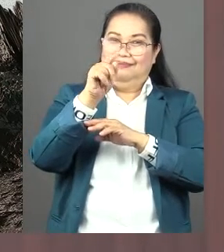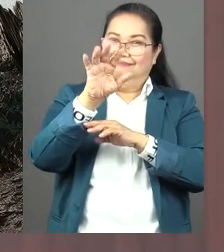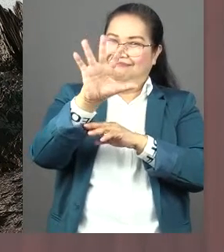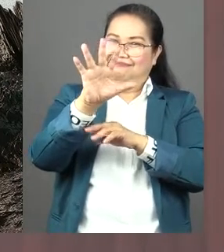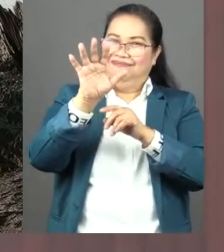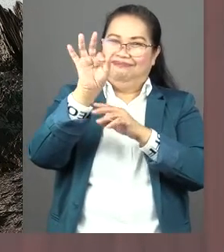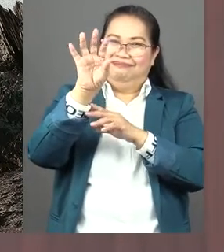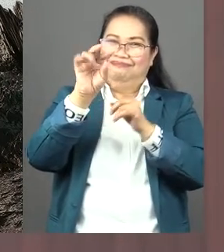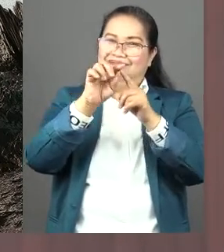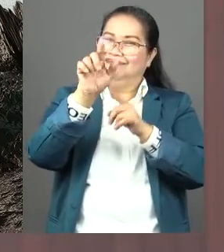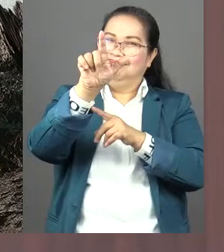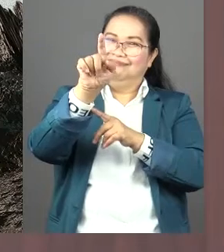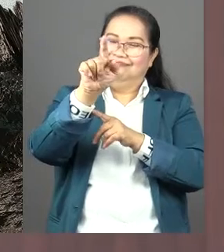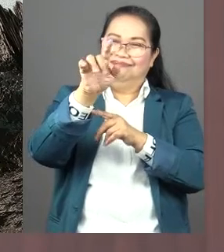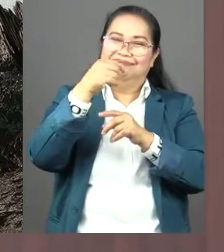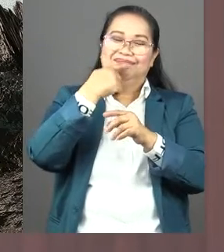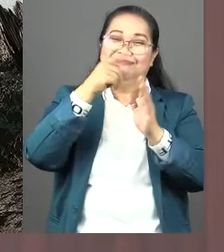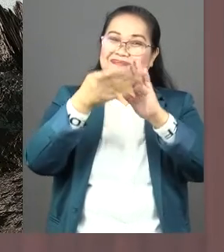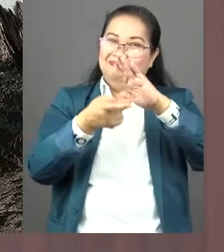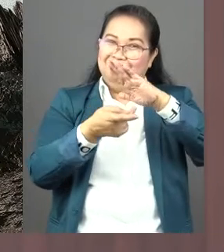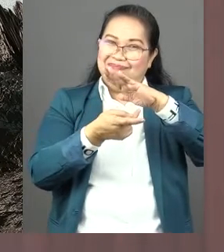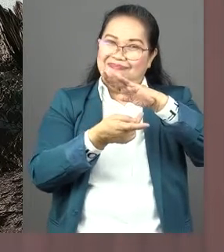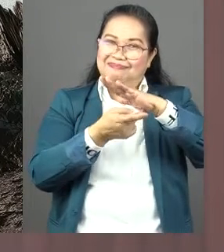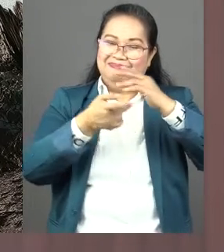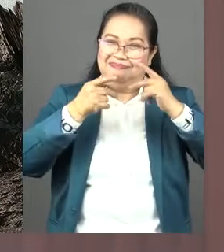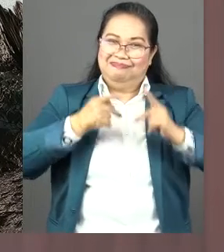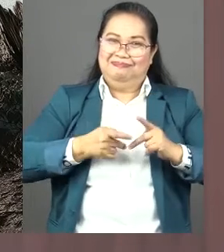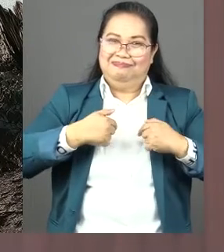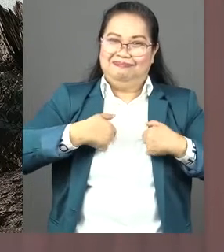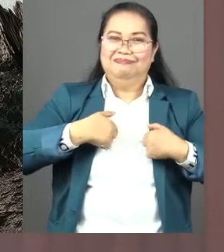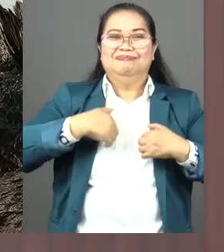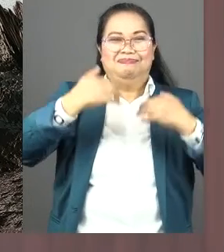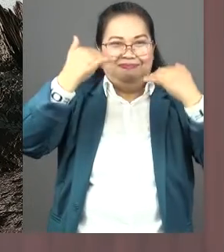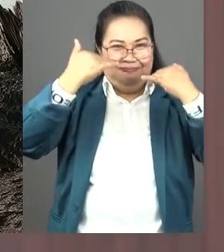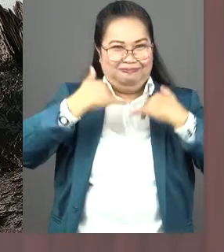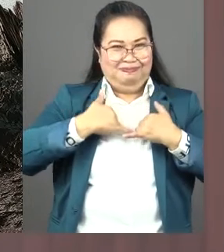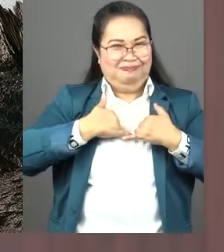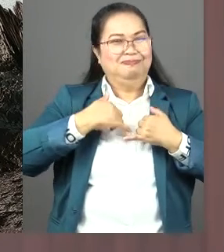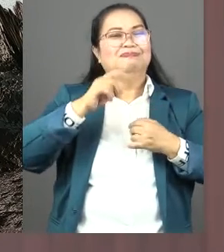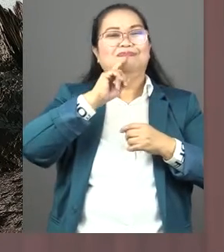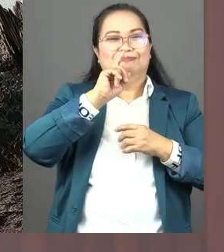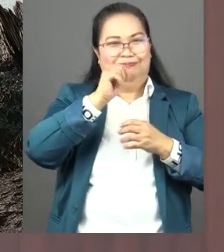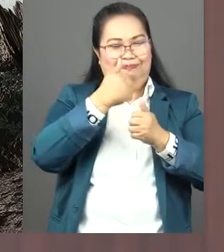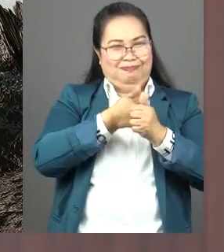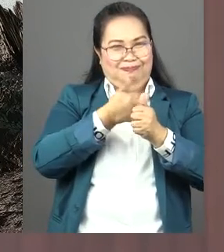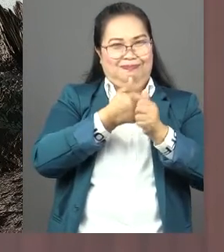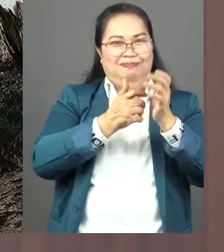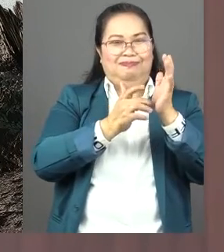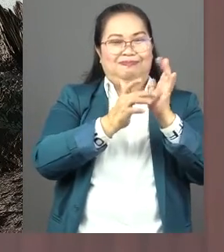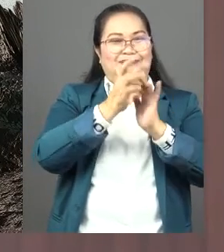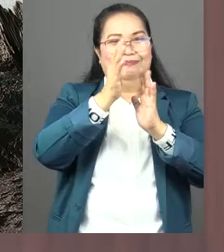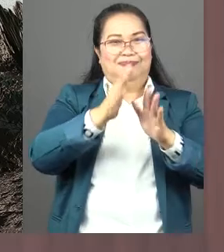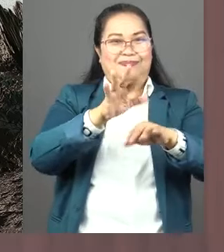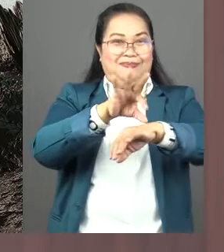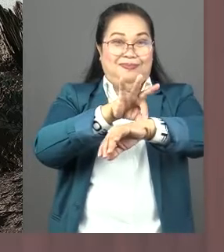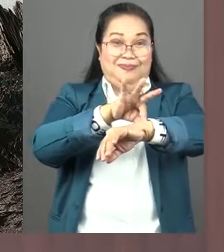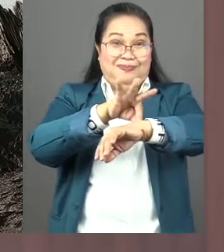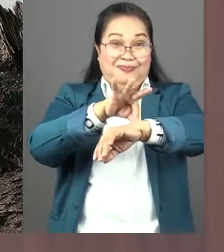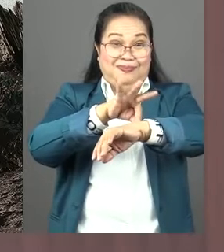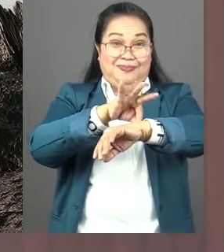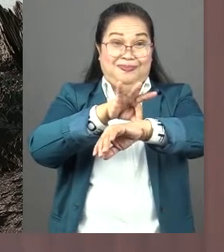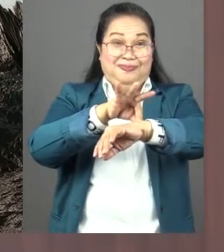to 21, Paul mentioned this old nature present still in every Christian, he said. He called it the flesh. The works of the flesh